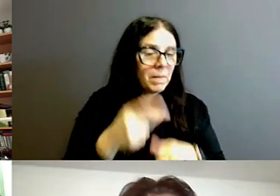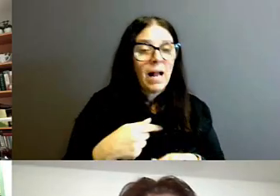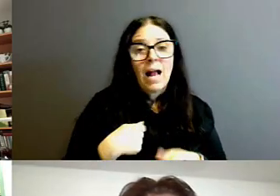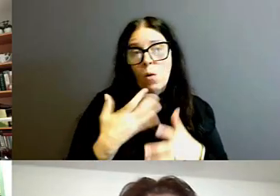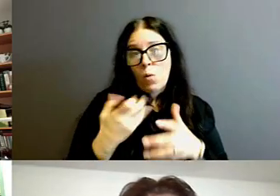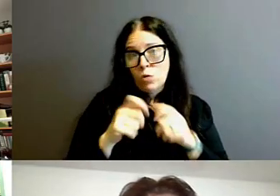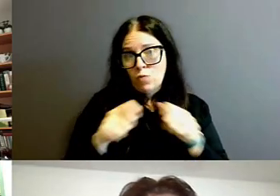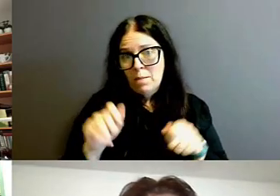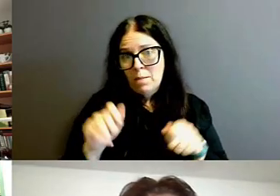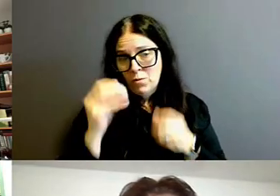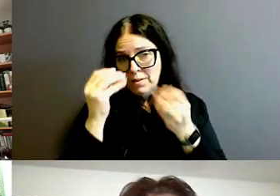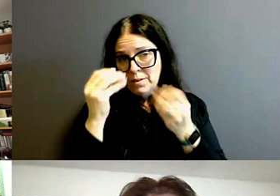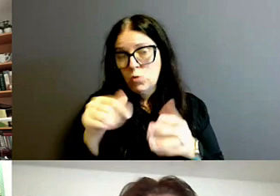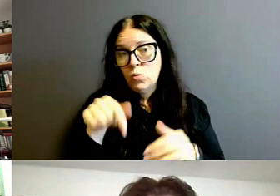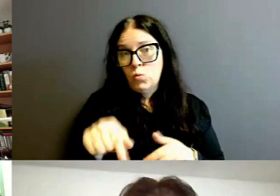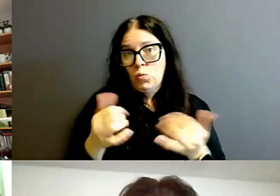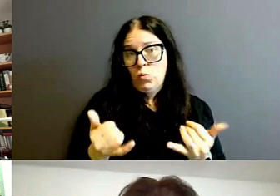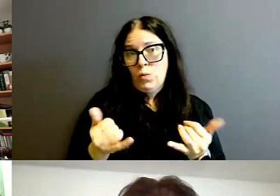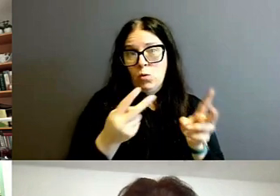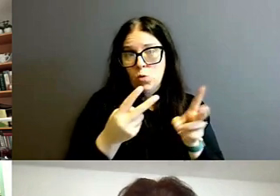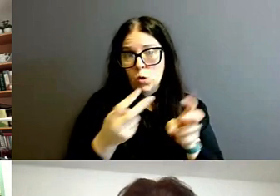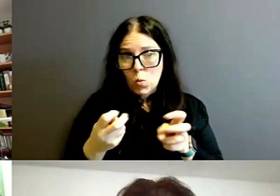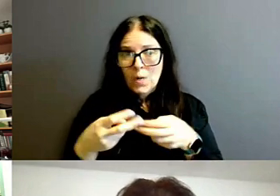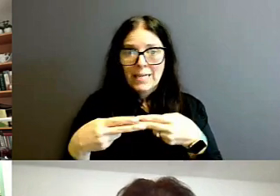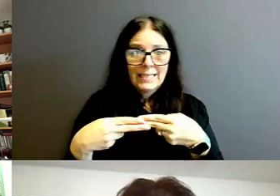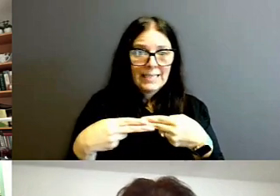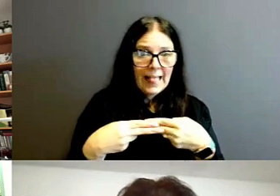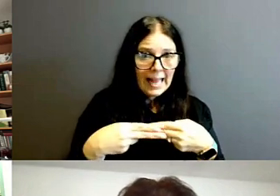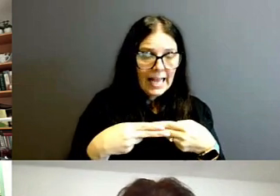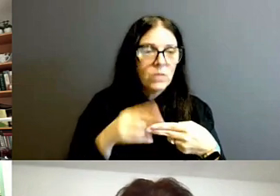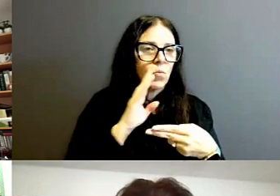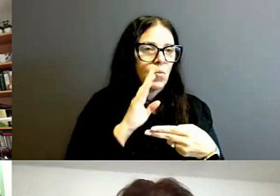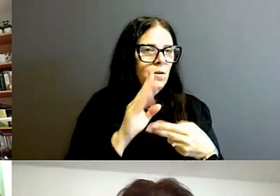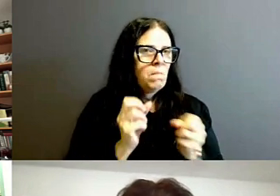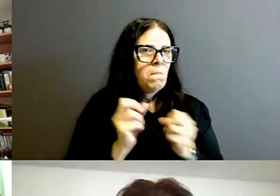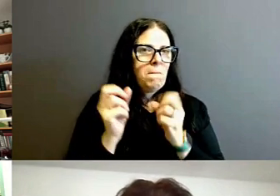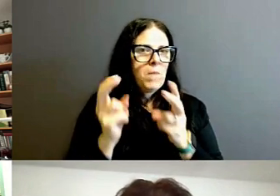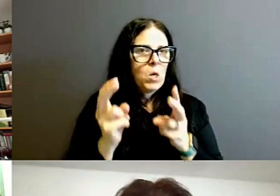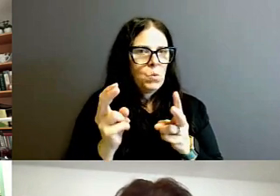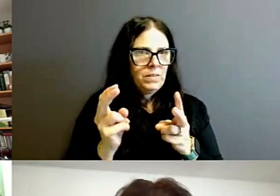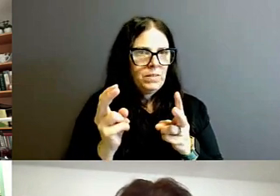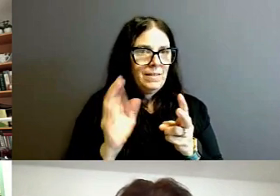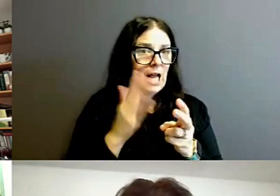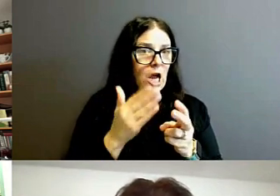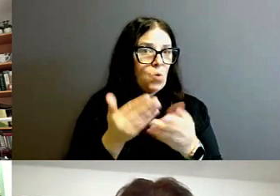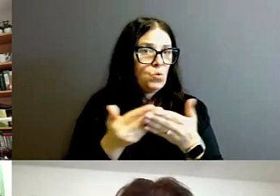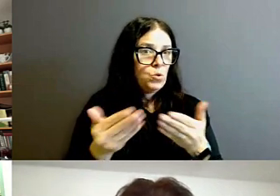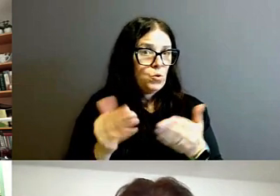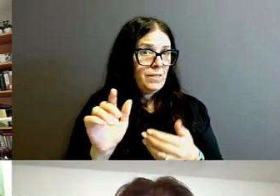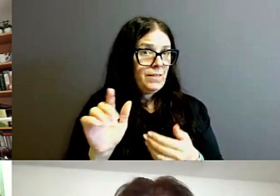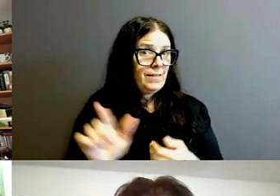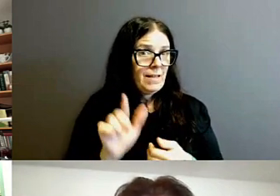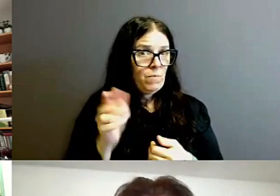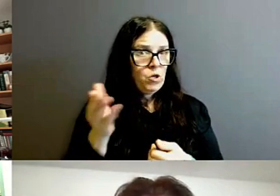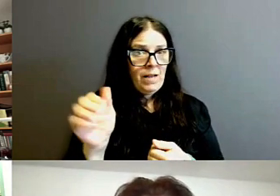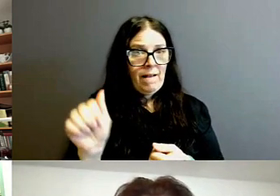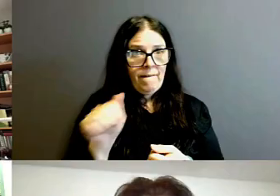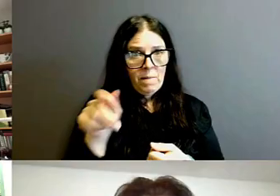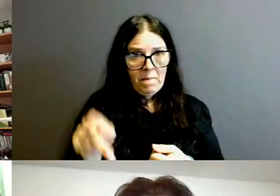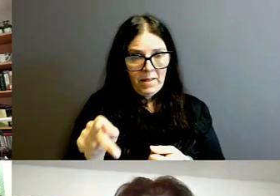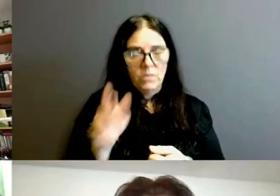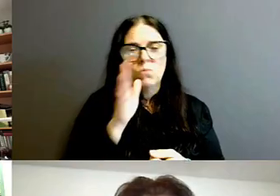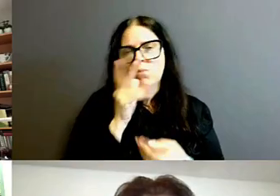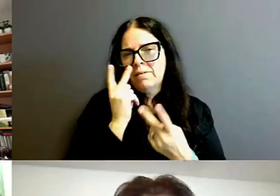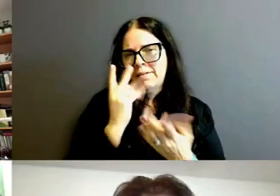know that the recording from today, the slides are now going to be posted in our resource library on Alpha Plus website. So that's when